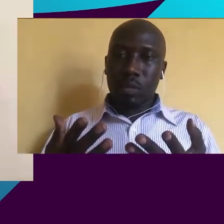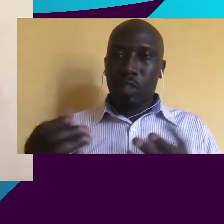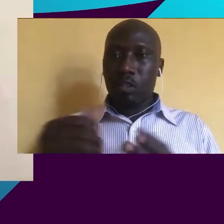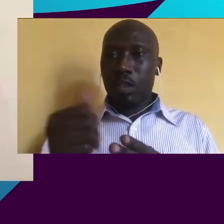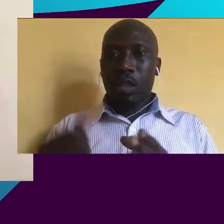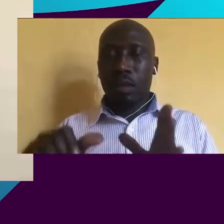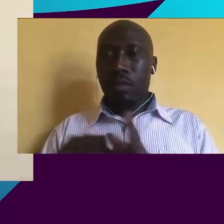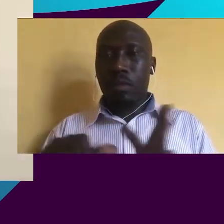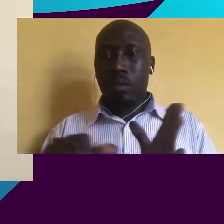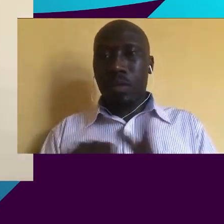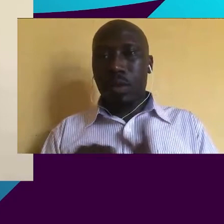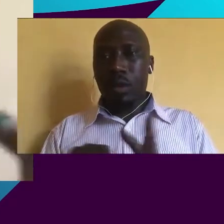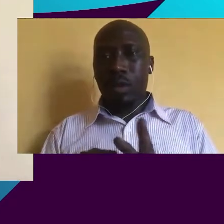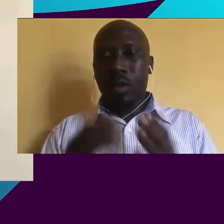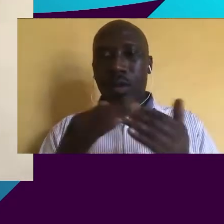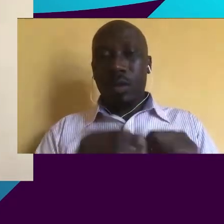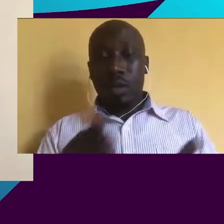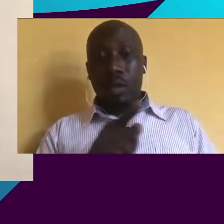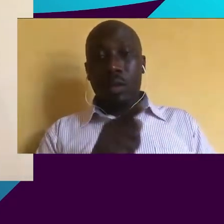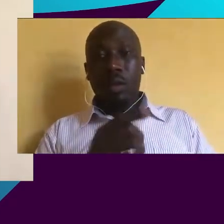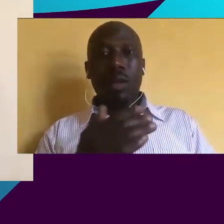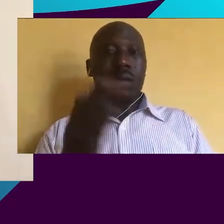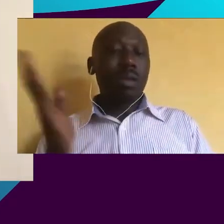This is really a bad lose there.